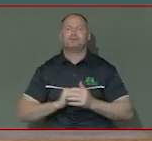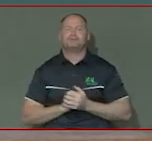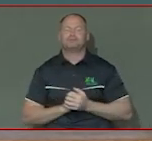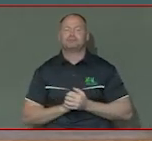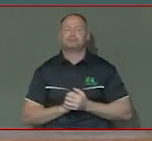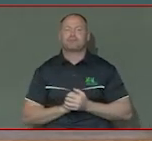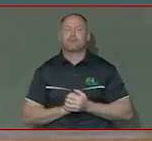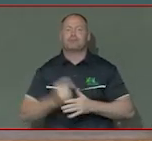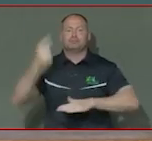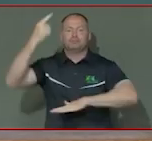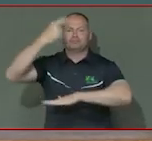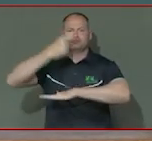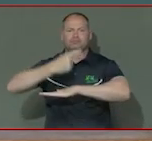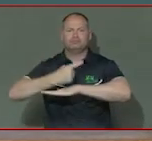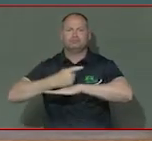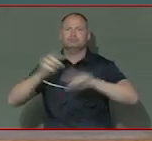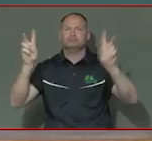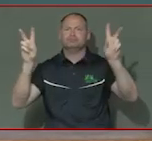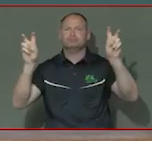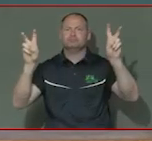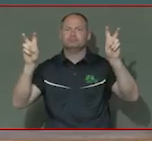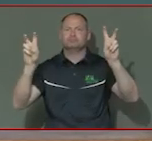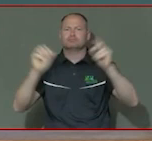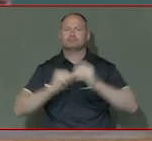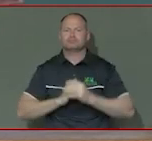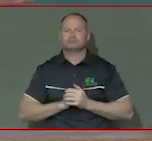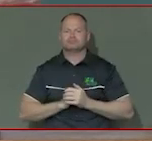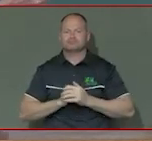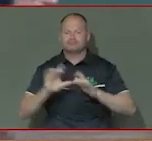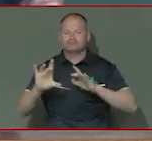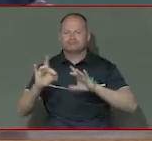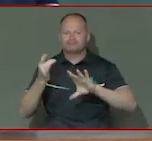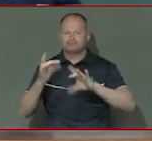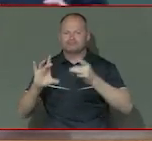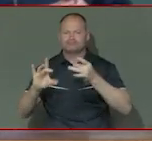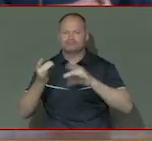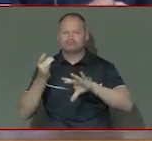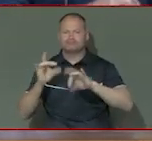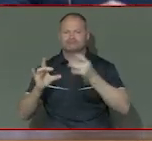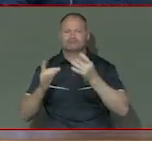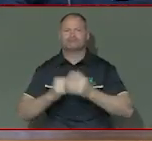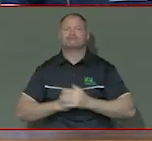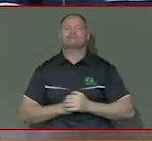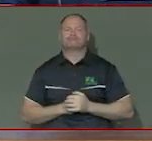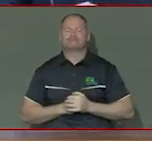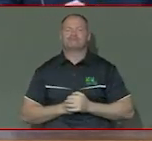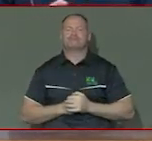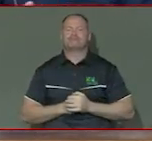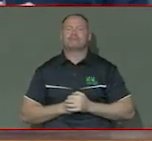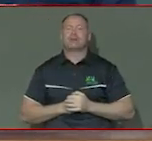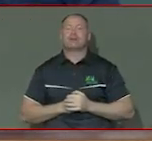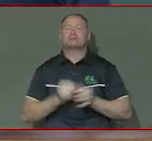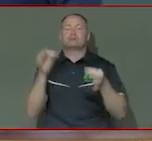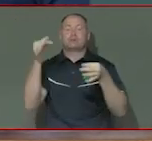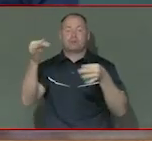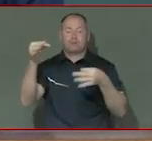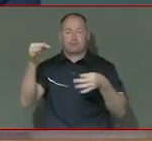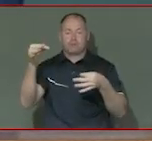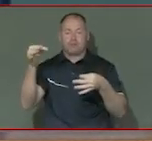Today we're going to look at the analysis. I handed you out a formula sheet.